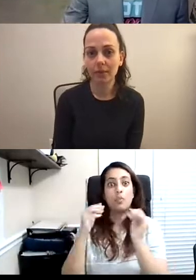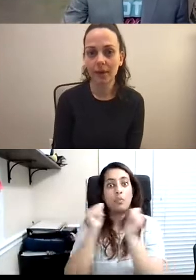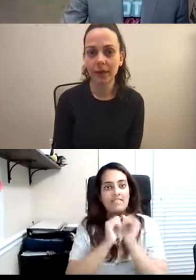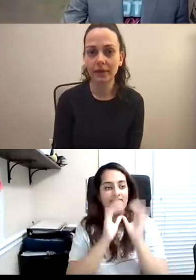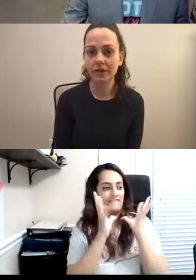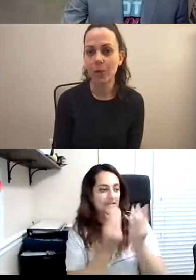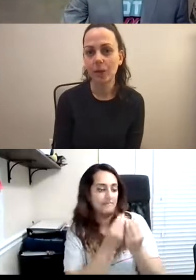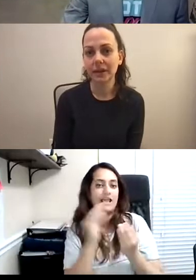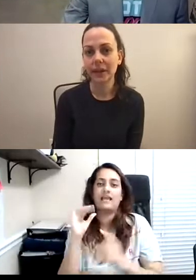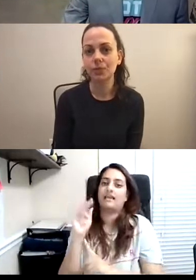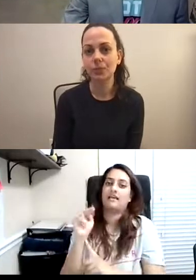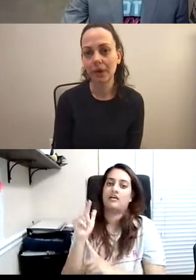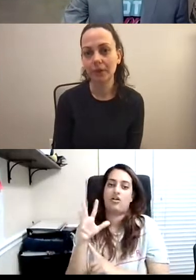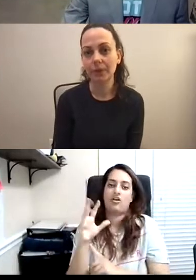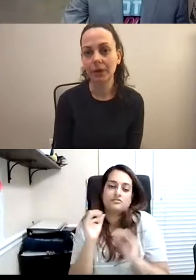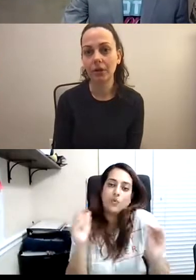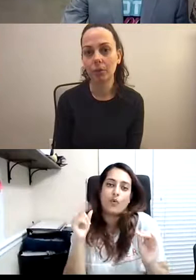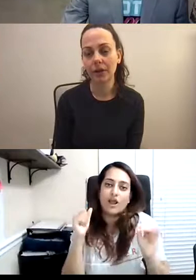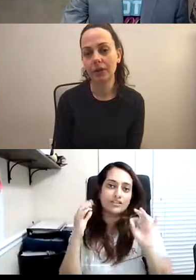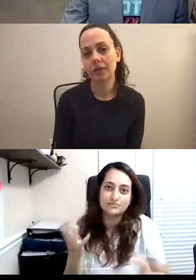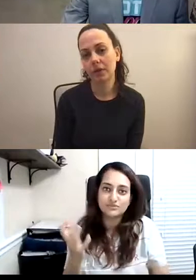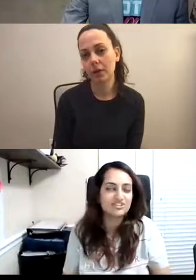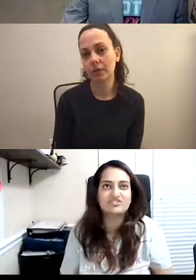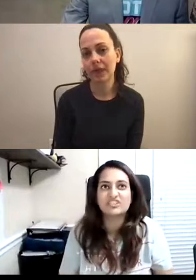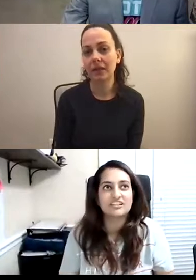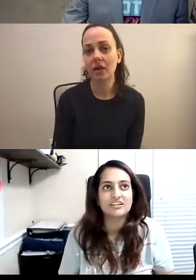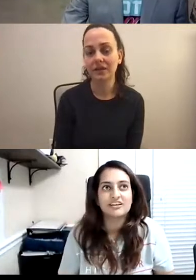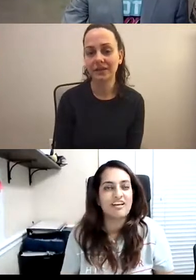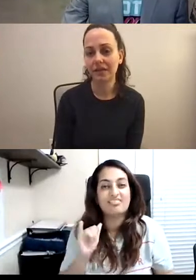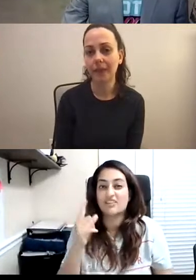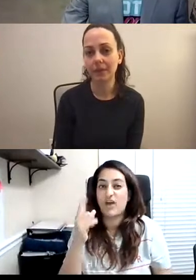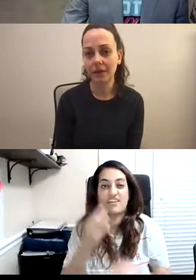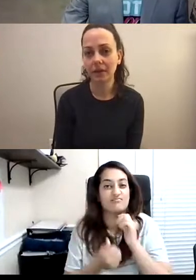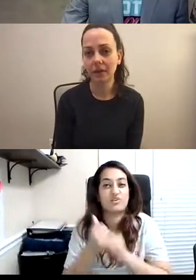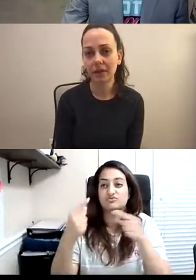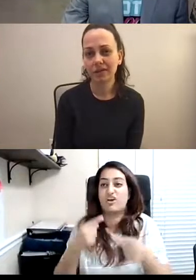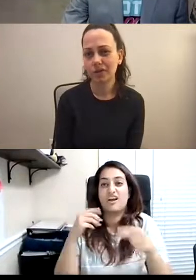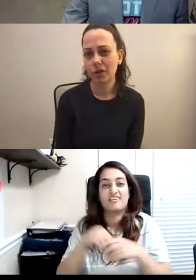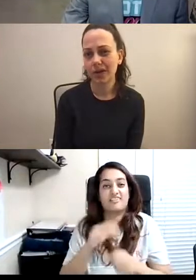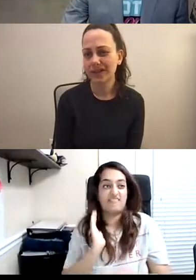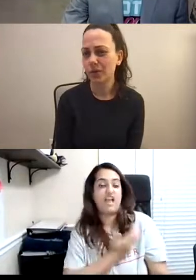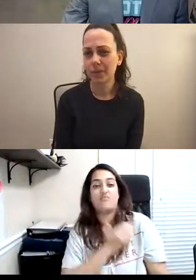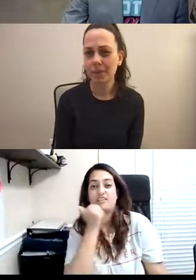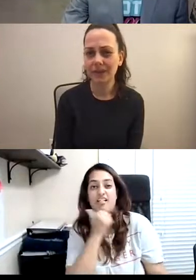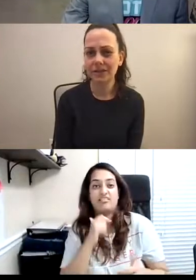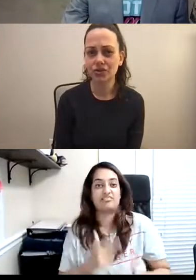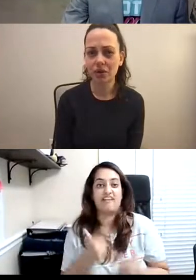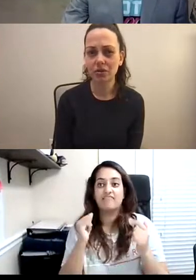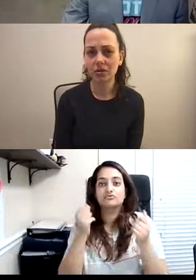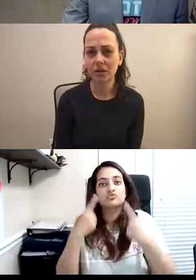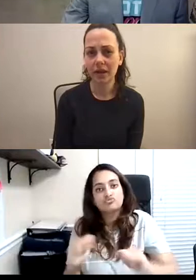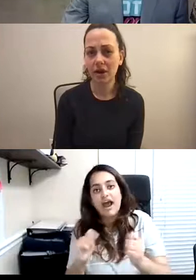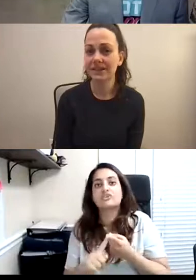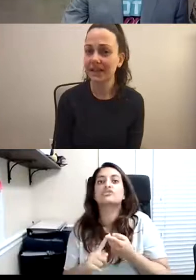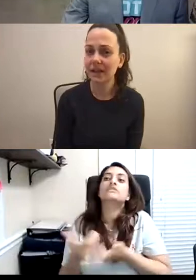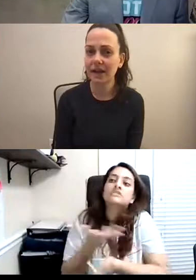well, but there's that one language barrier with, the in-laws and family. So that's one of the biggest